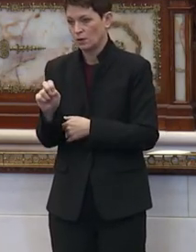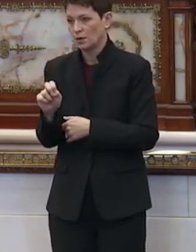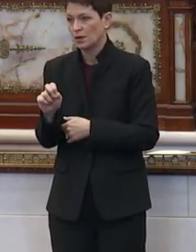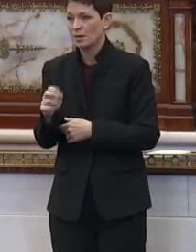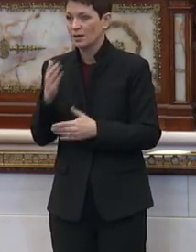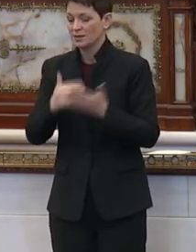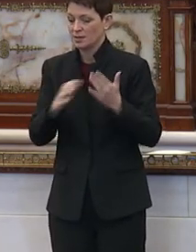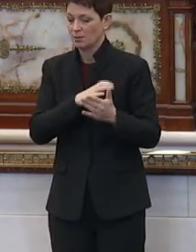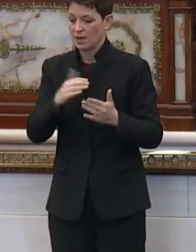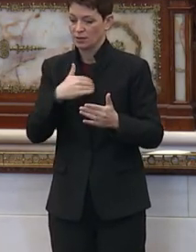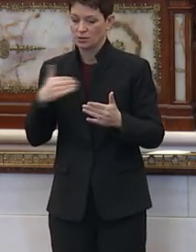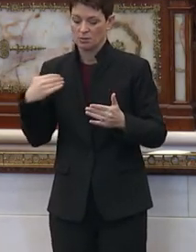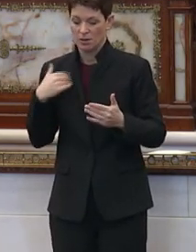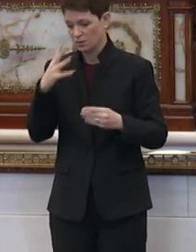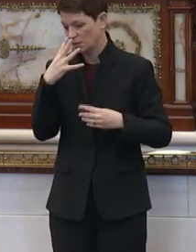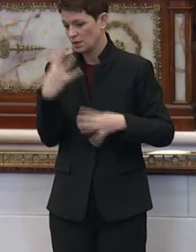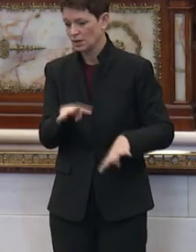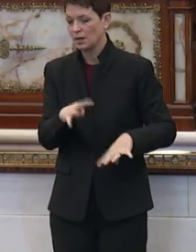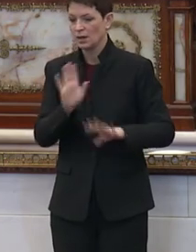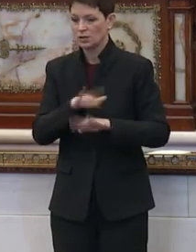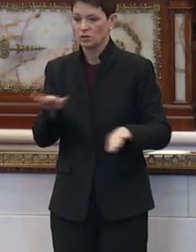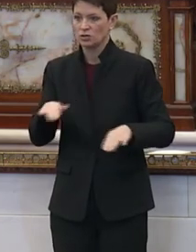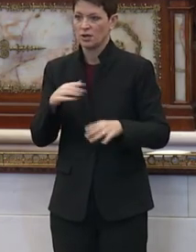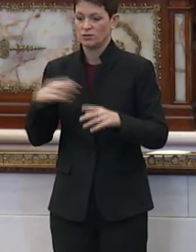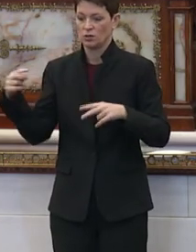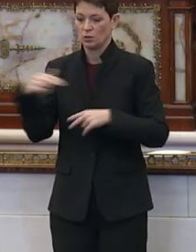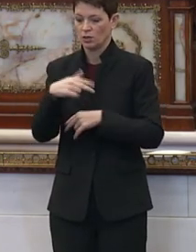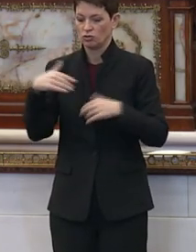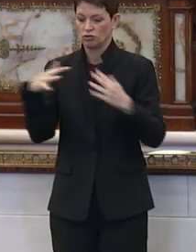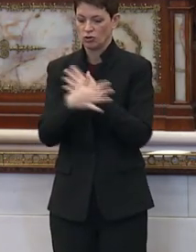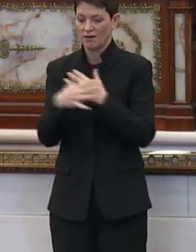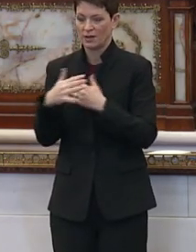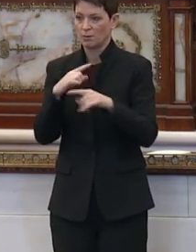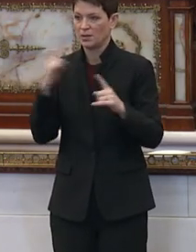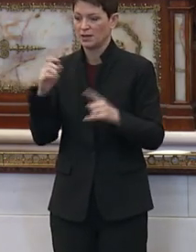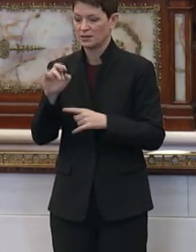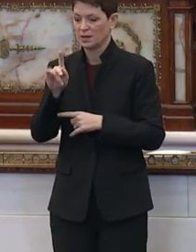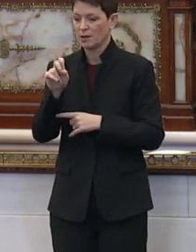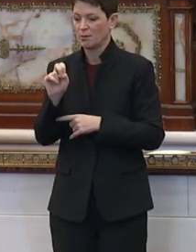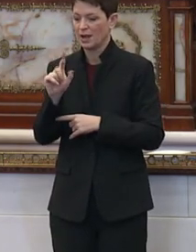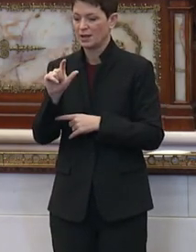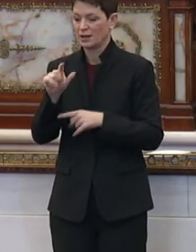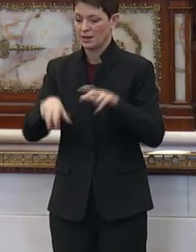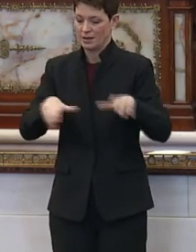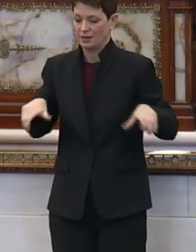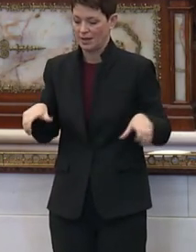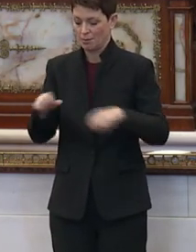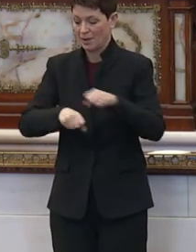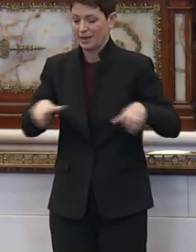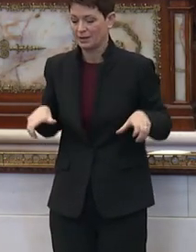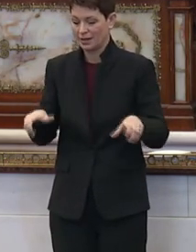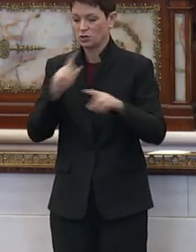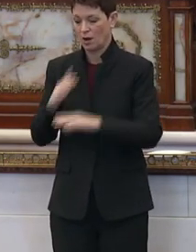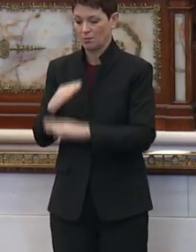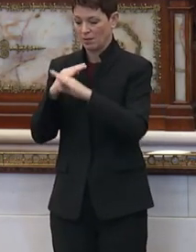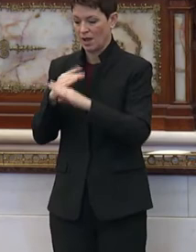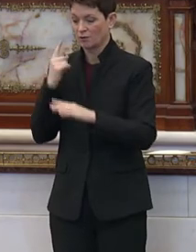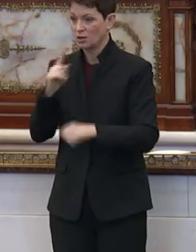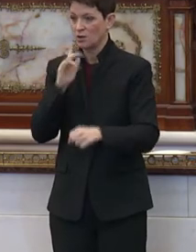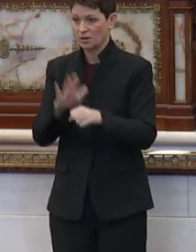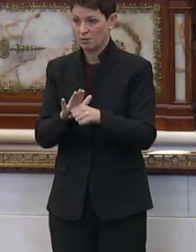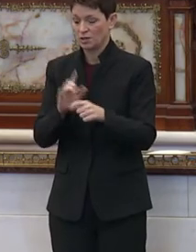are indifferent about young children having to swerve into traffic because so-called bike lanes are frequently blocked. But for those of you who actually commit